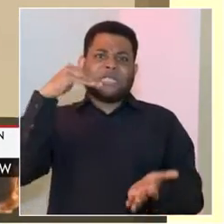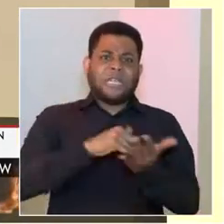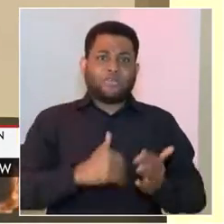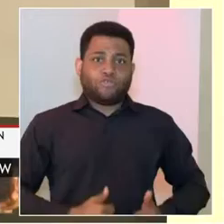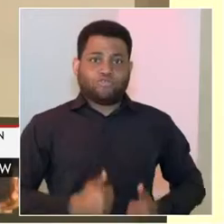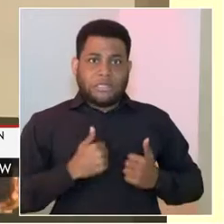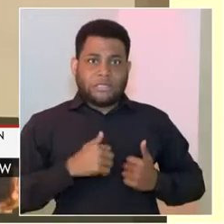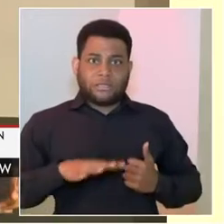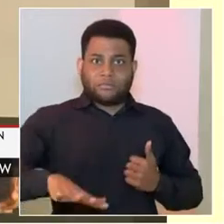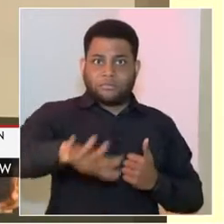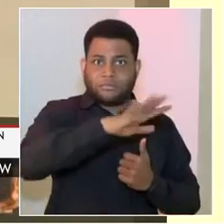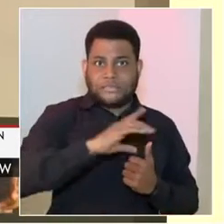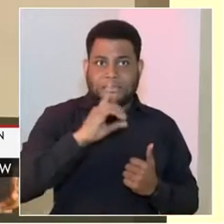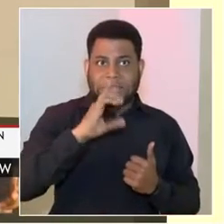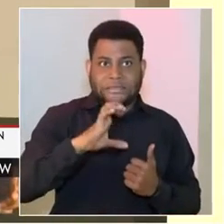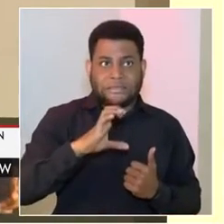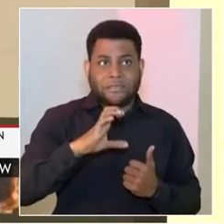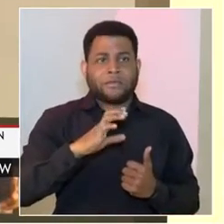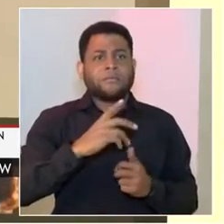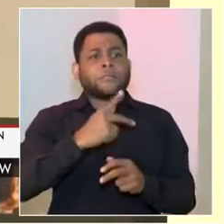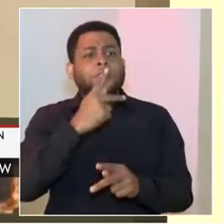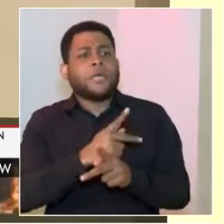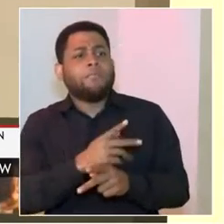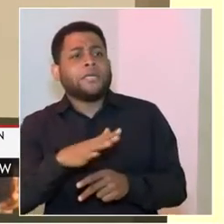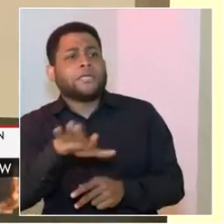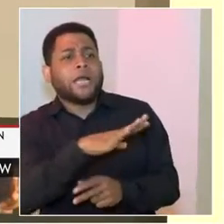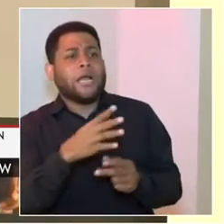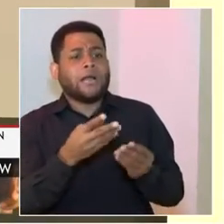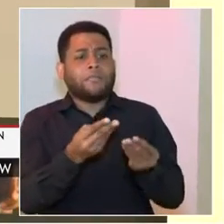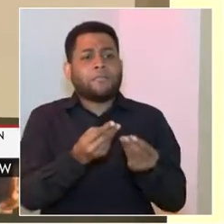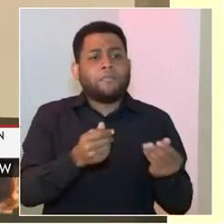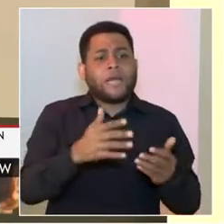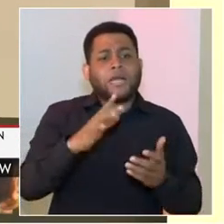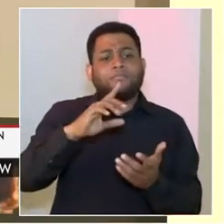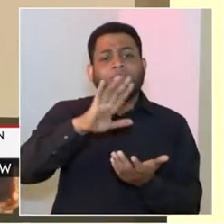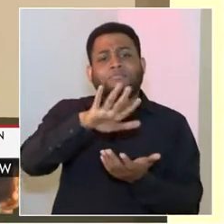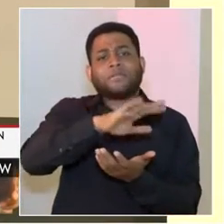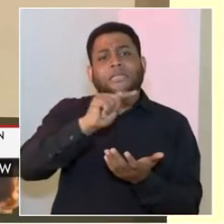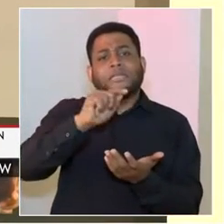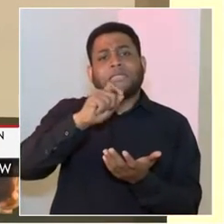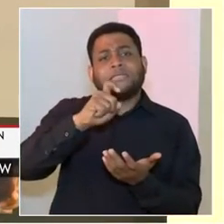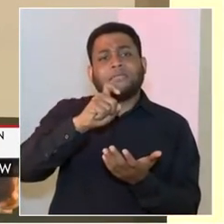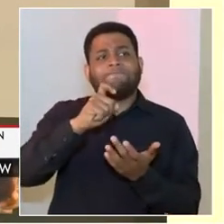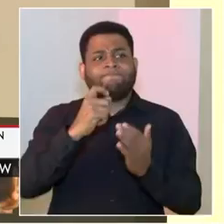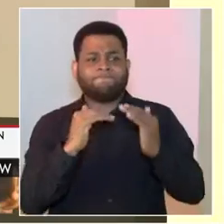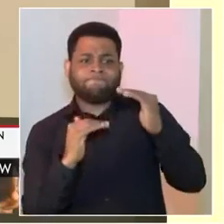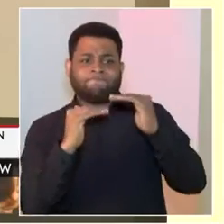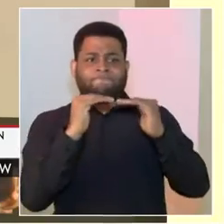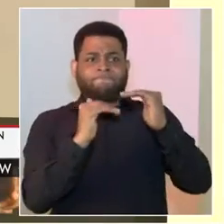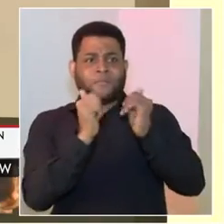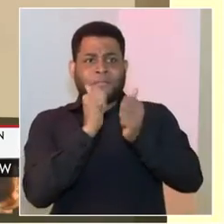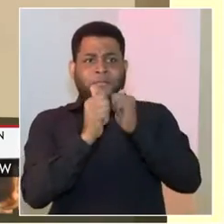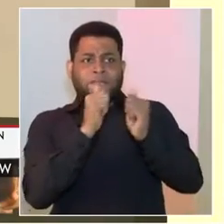taxes competitive, keeping their income taxes down, and allowing us to